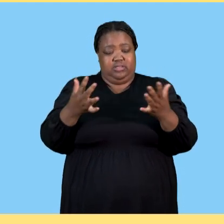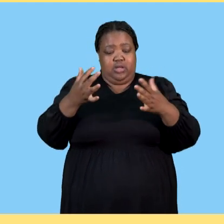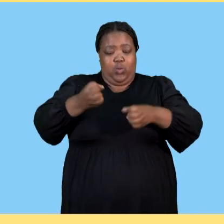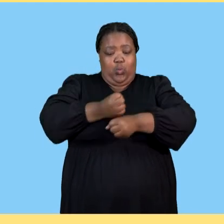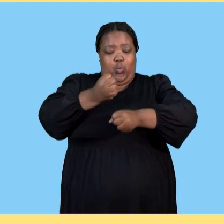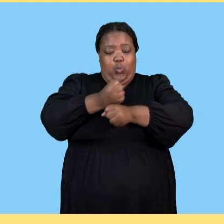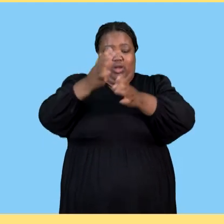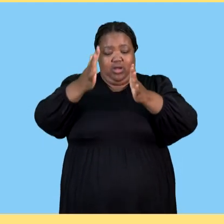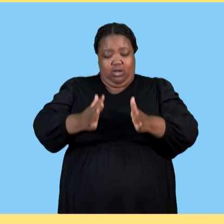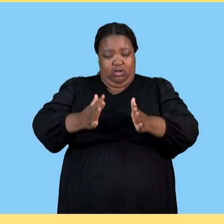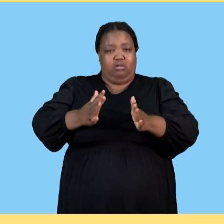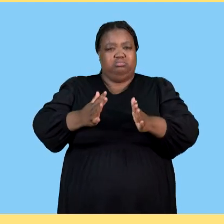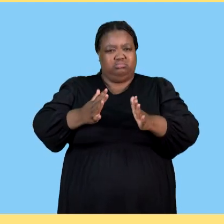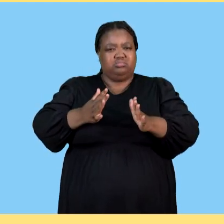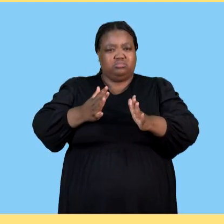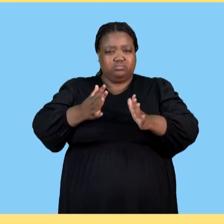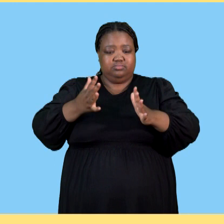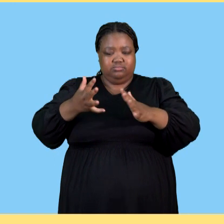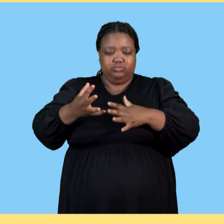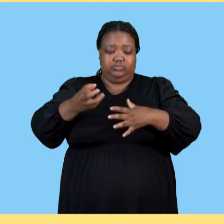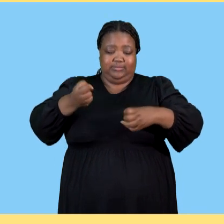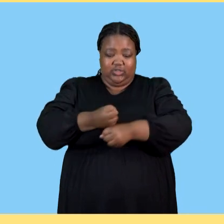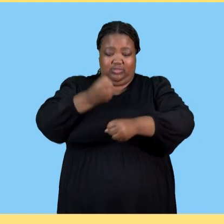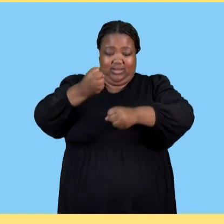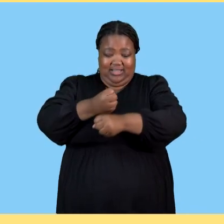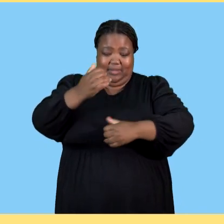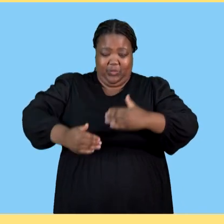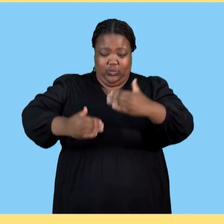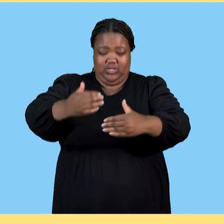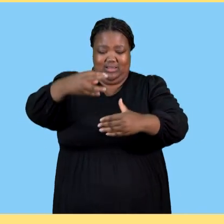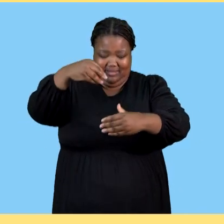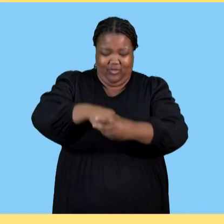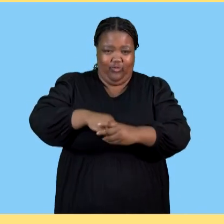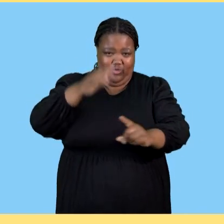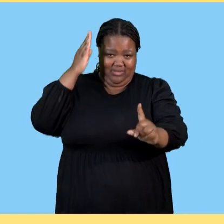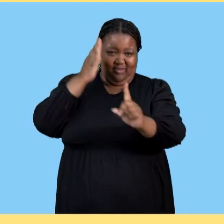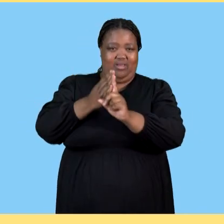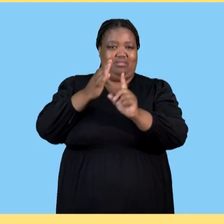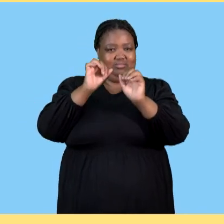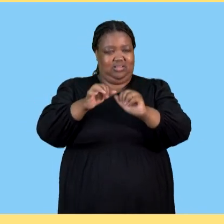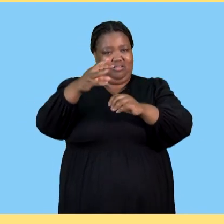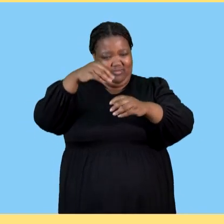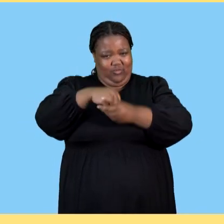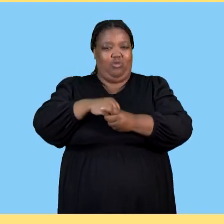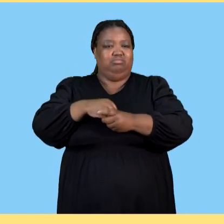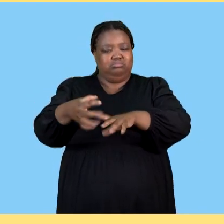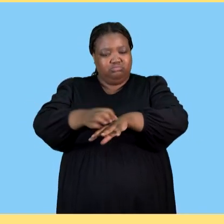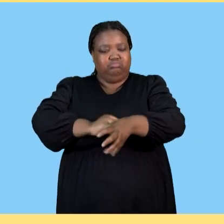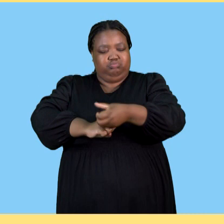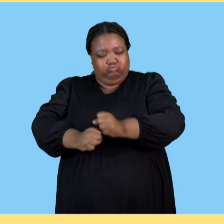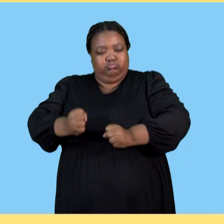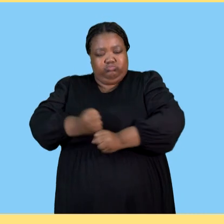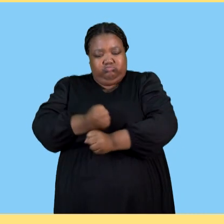are directly involved in the manufacturing process. Directly involved in the